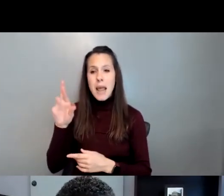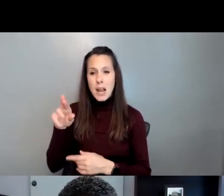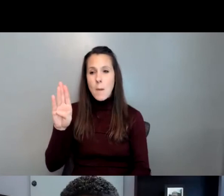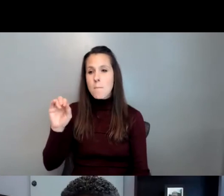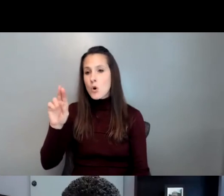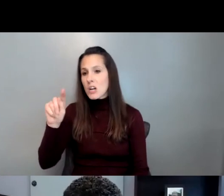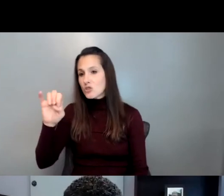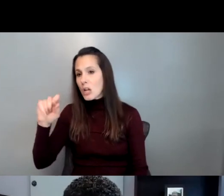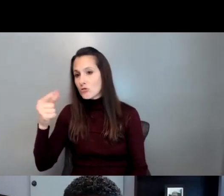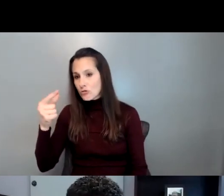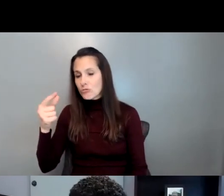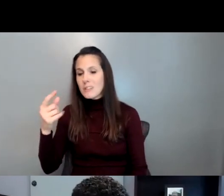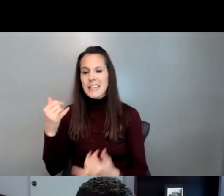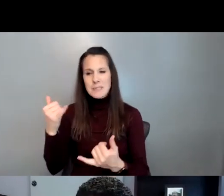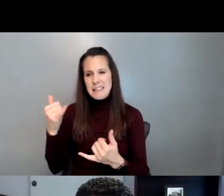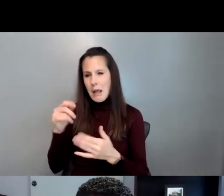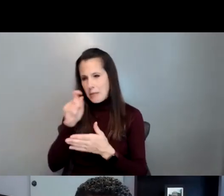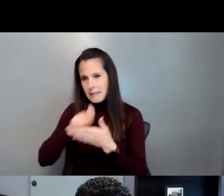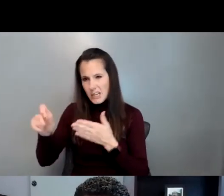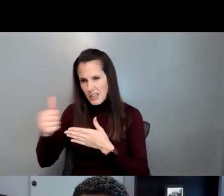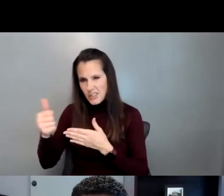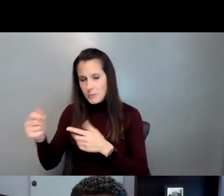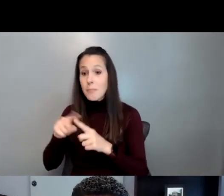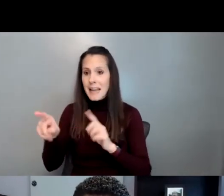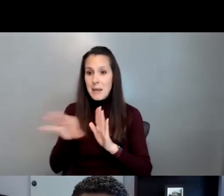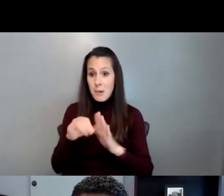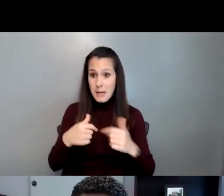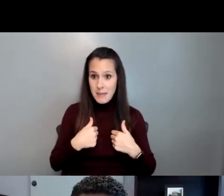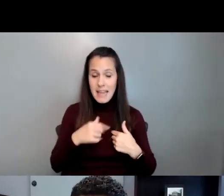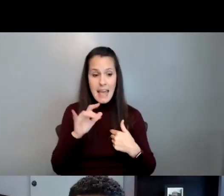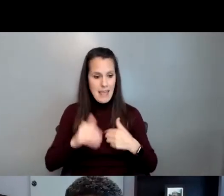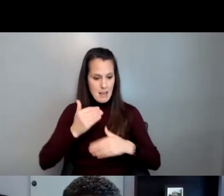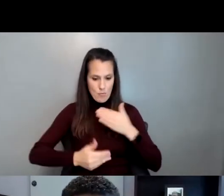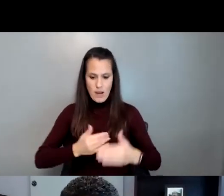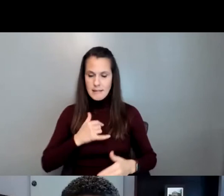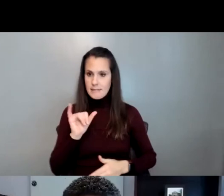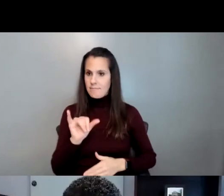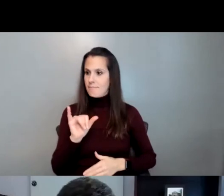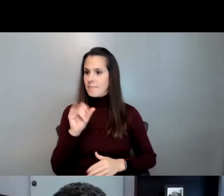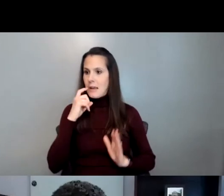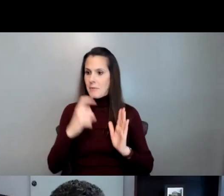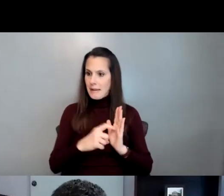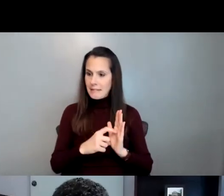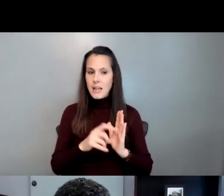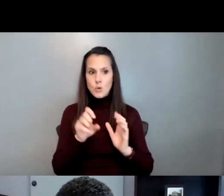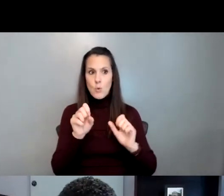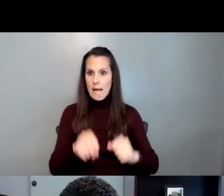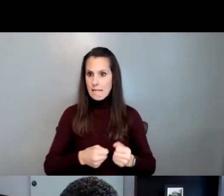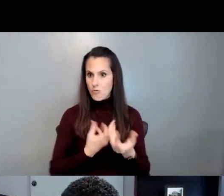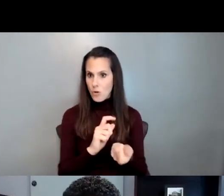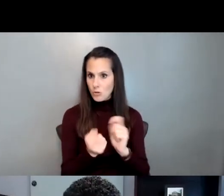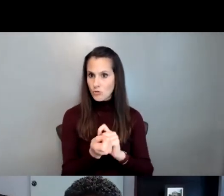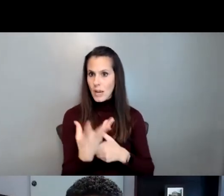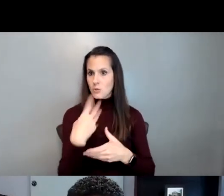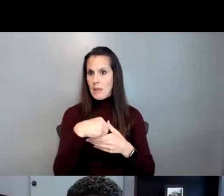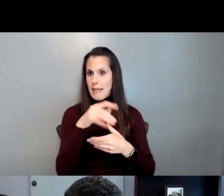Transportation. And so it was in that sort of civic work that I started recognizing the ability to then implement change within those spheres of influence that